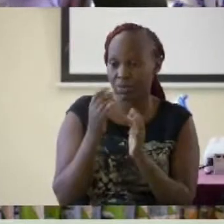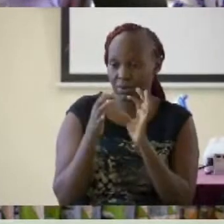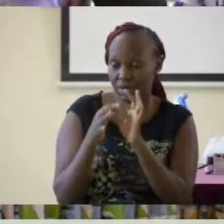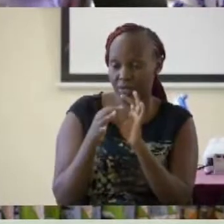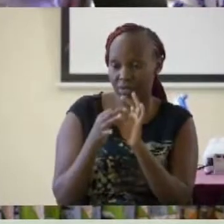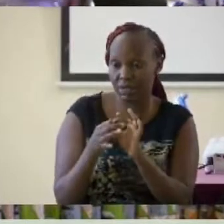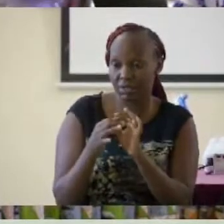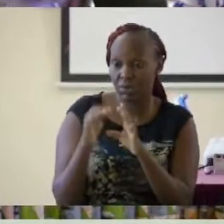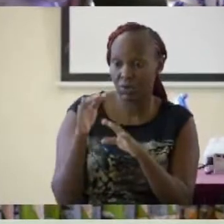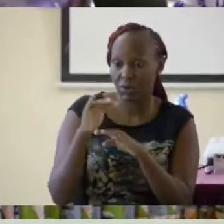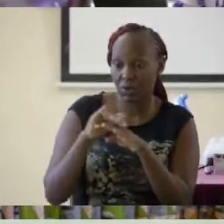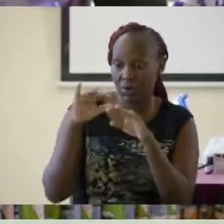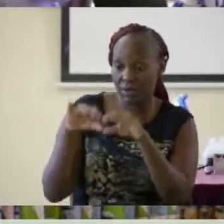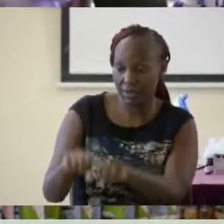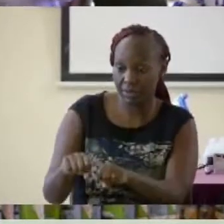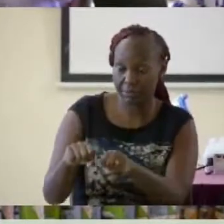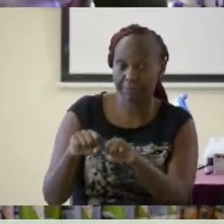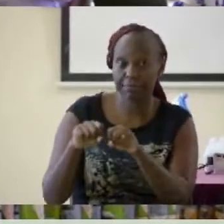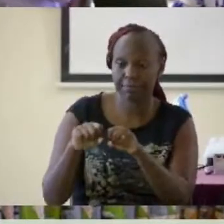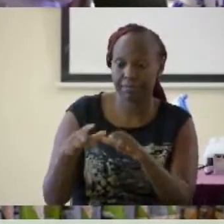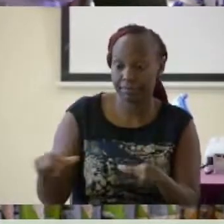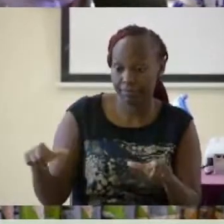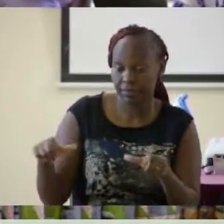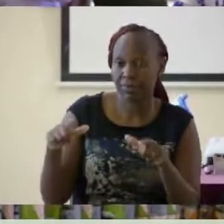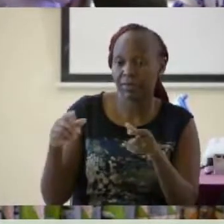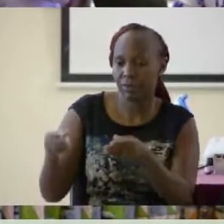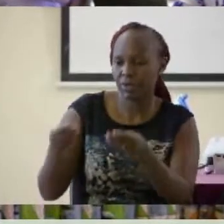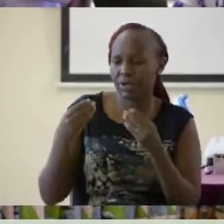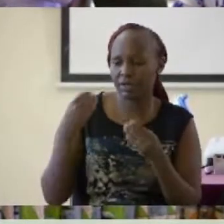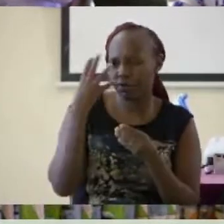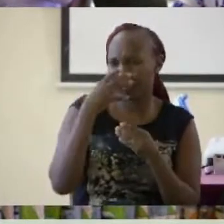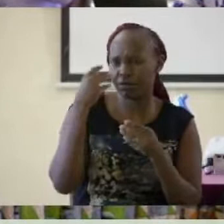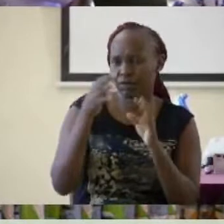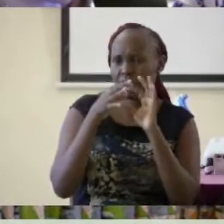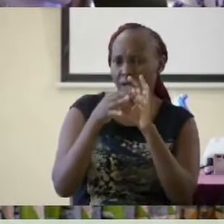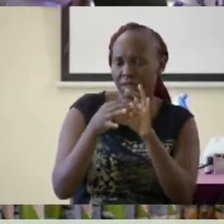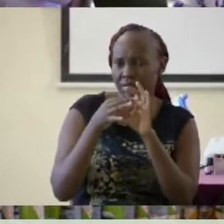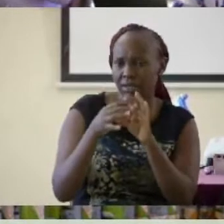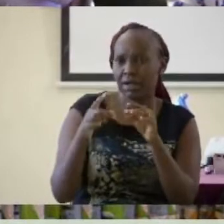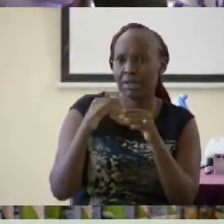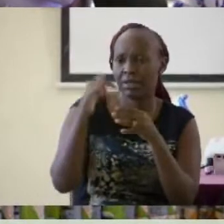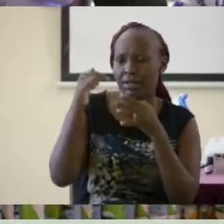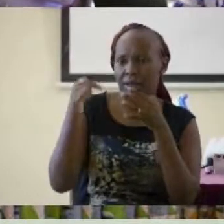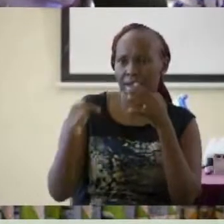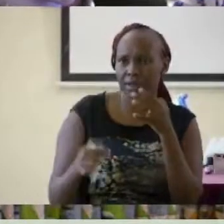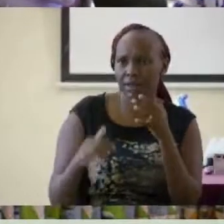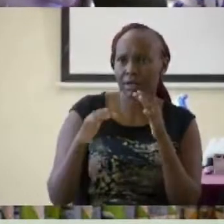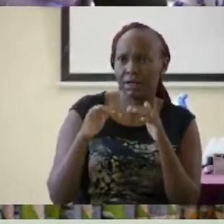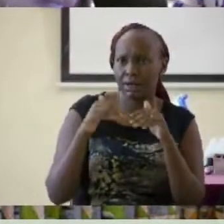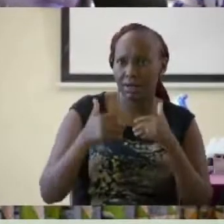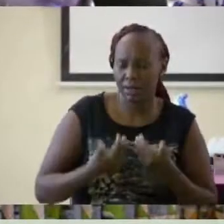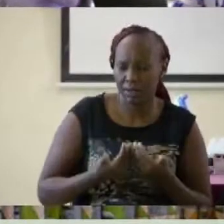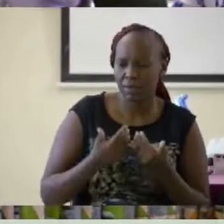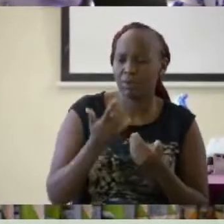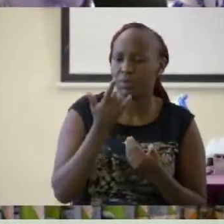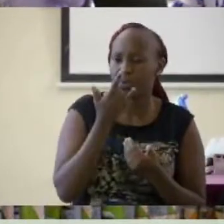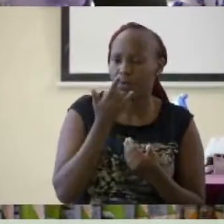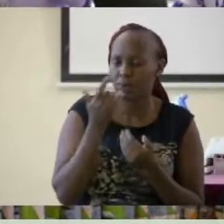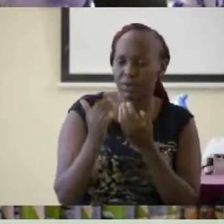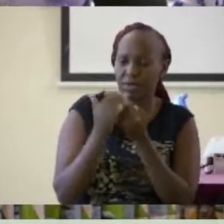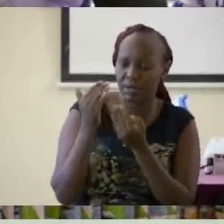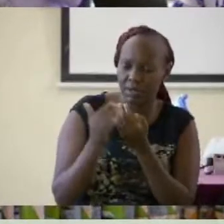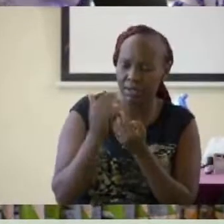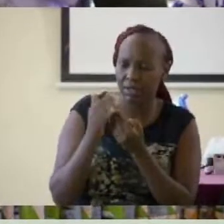on inheritance. And we were given this beautiful culture about how Luos took care of